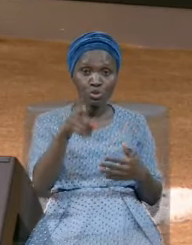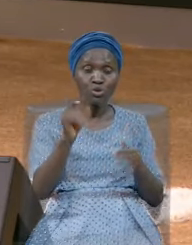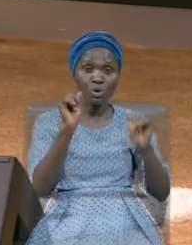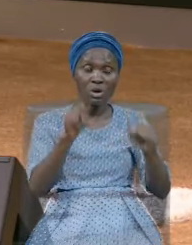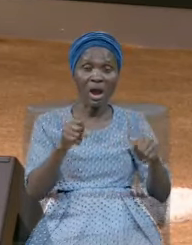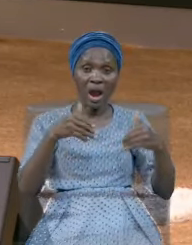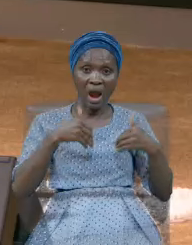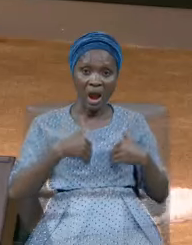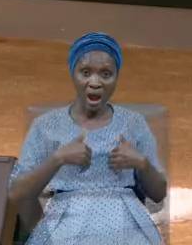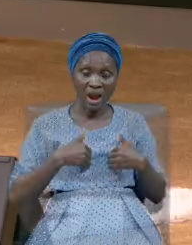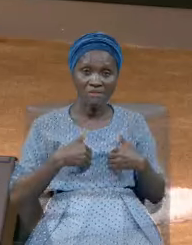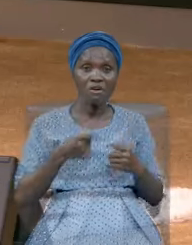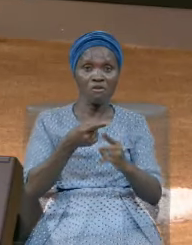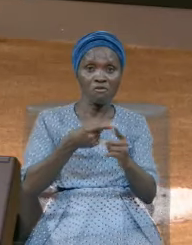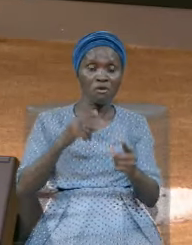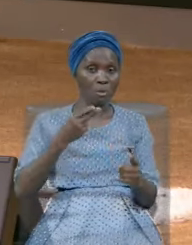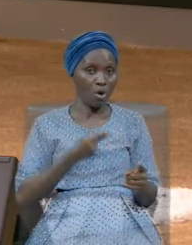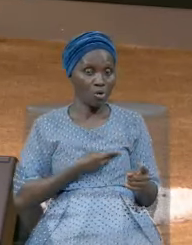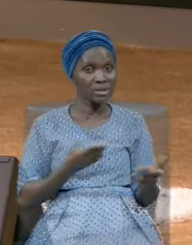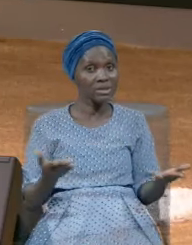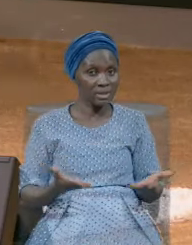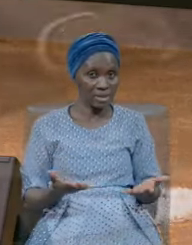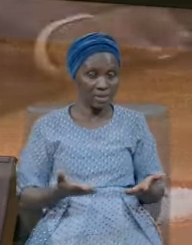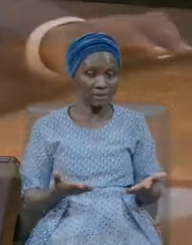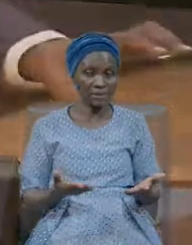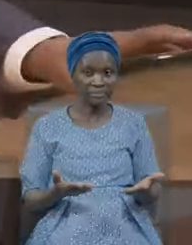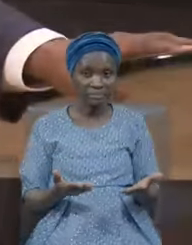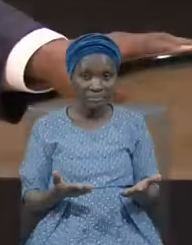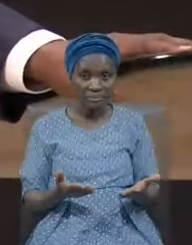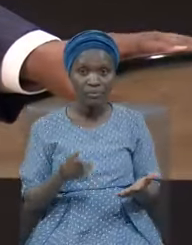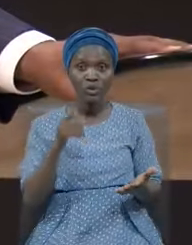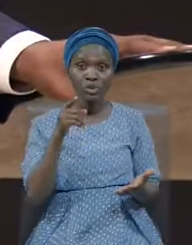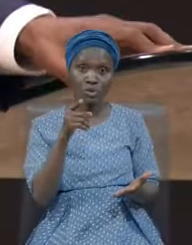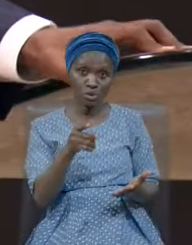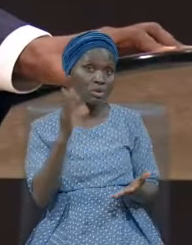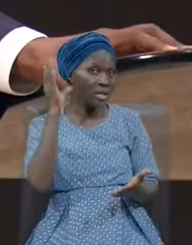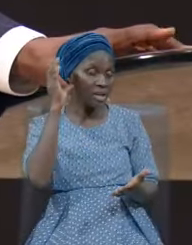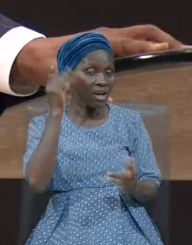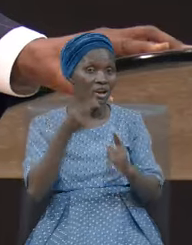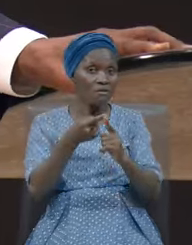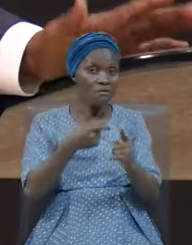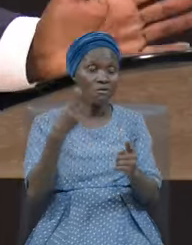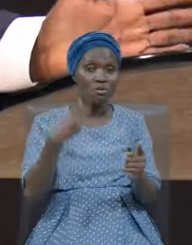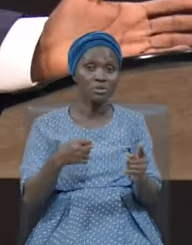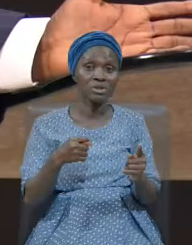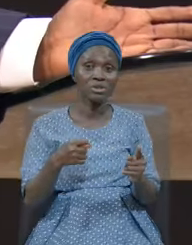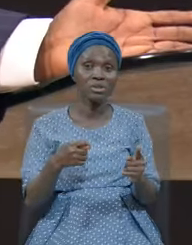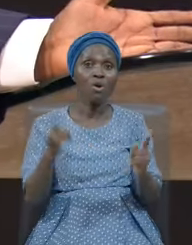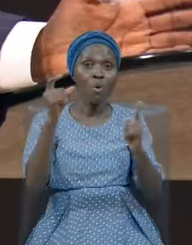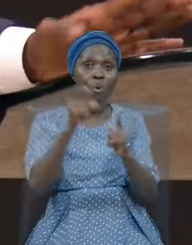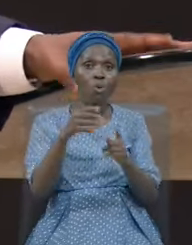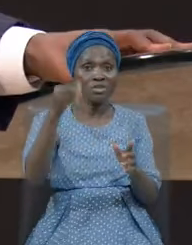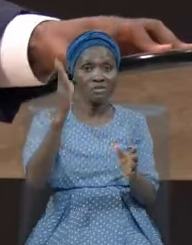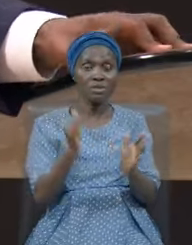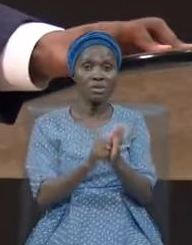have from us here. You hear from the word of God that is